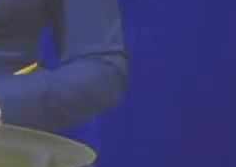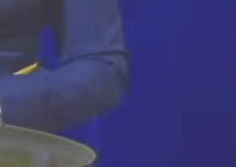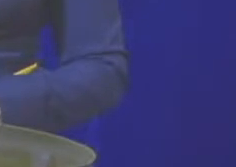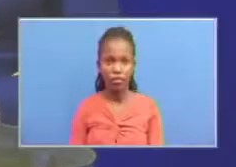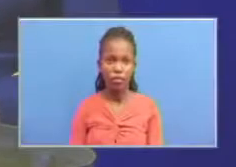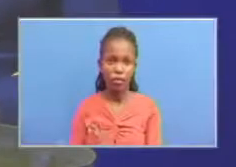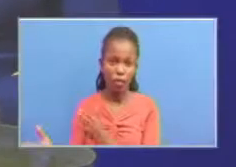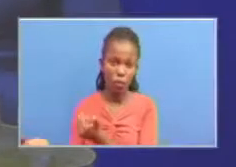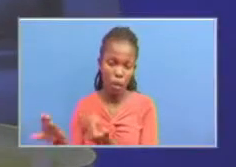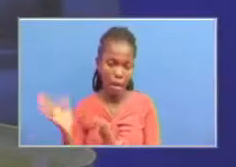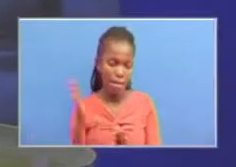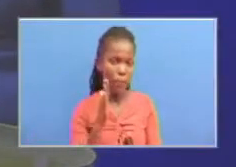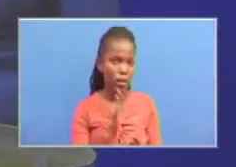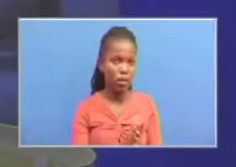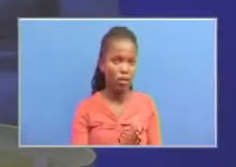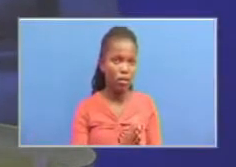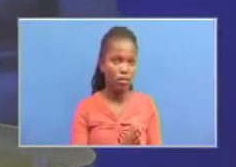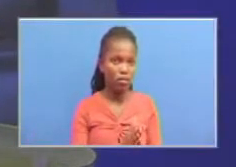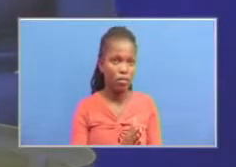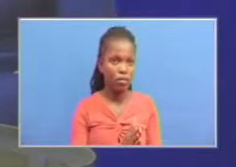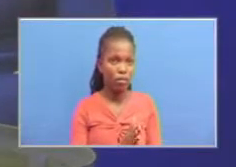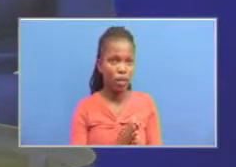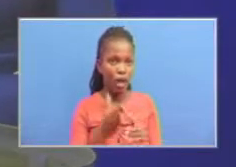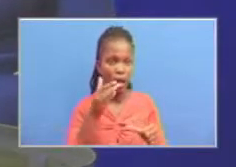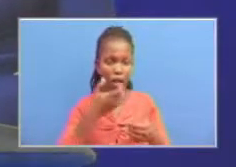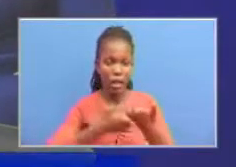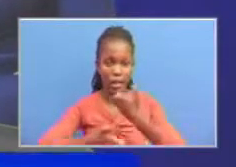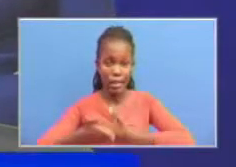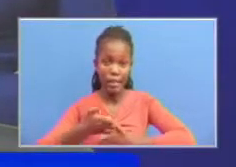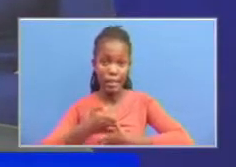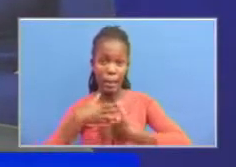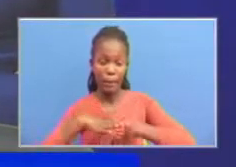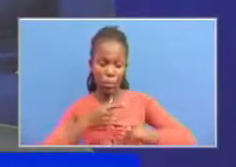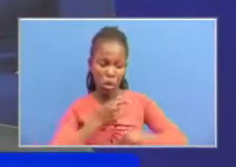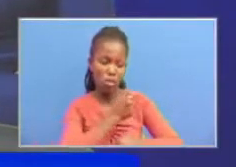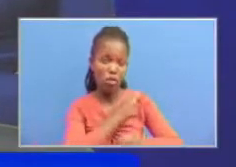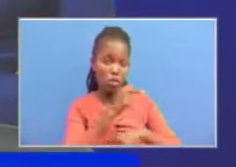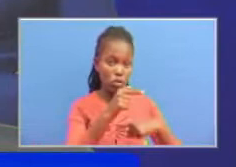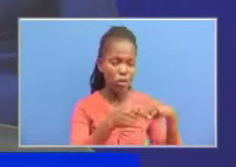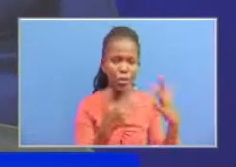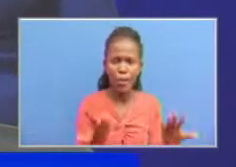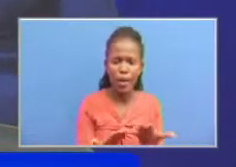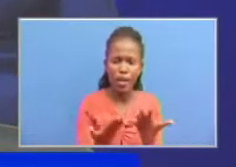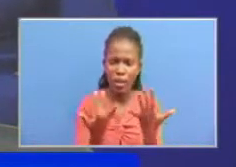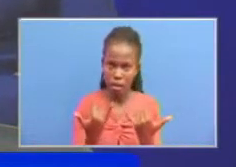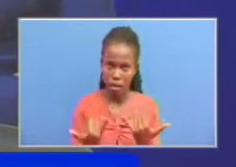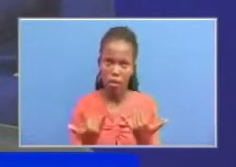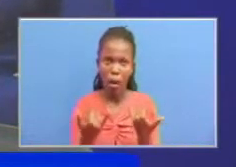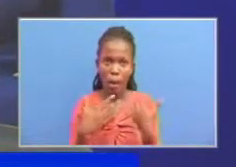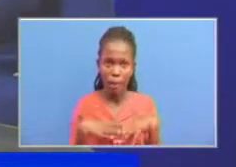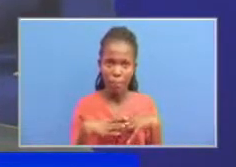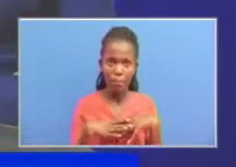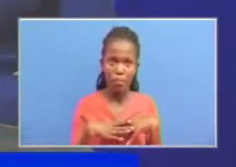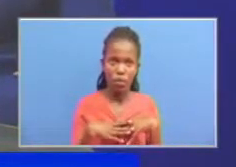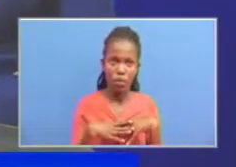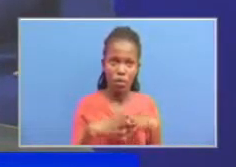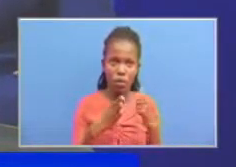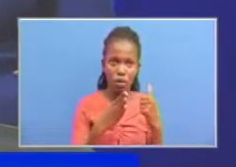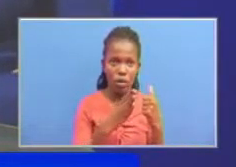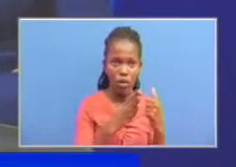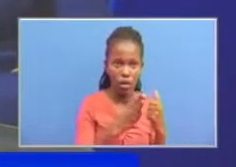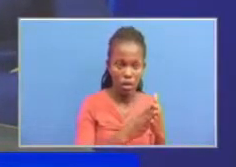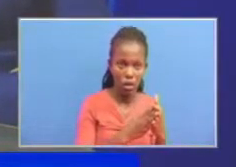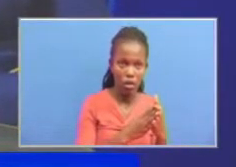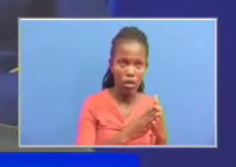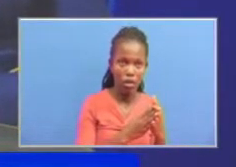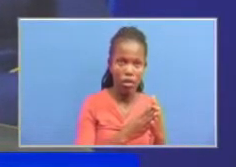Nina Udocha Ingi. Iseso ya kusanza enendi no yende vala kuvikia oyu andu ngili maana kenda, miongo kenda,